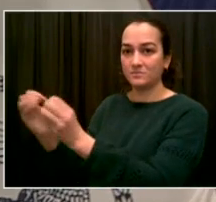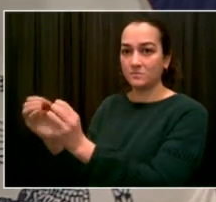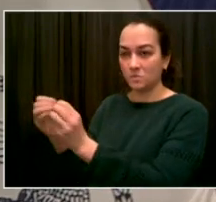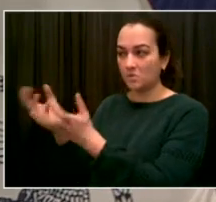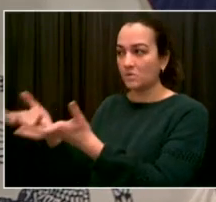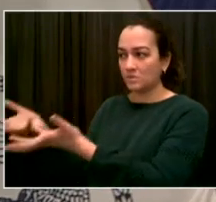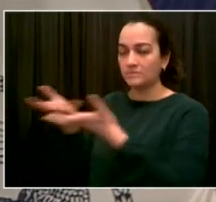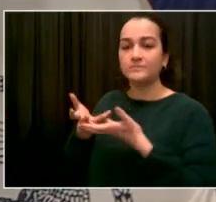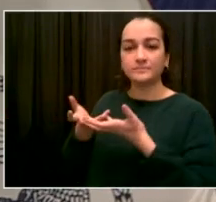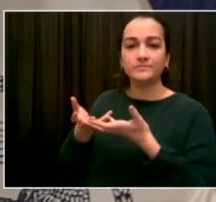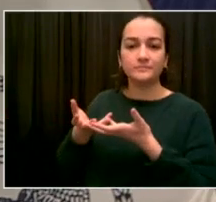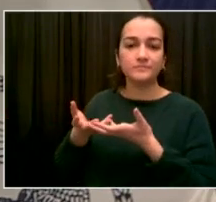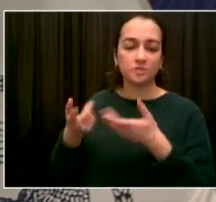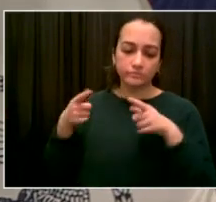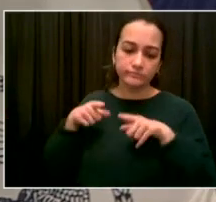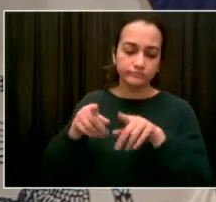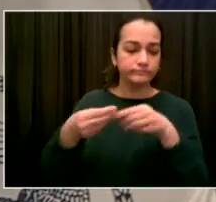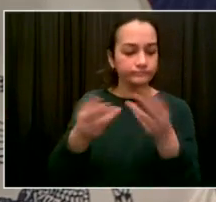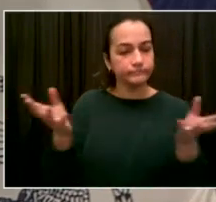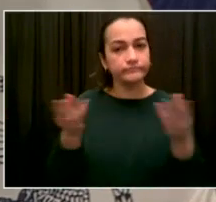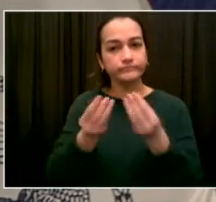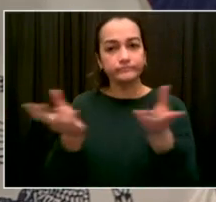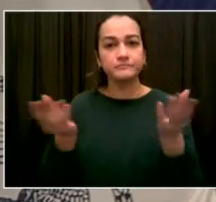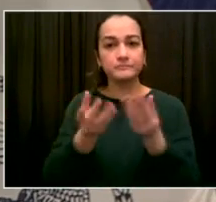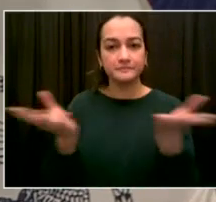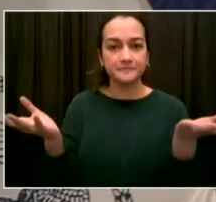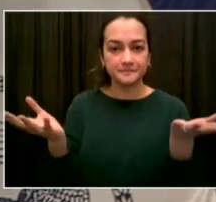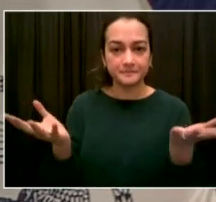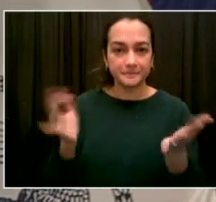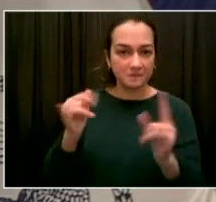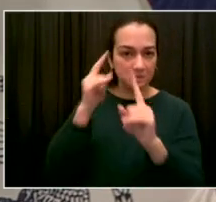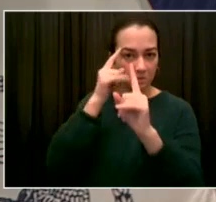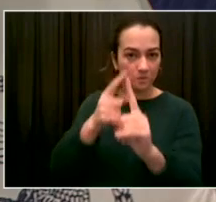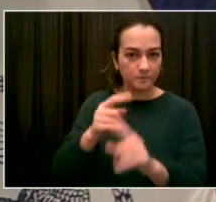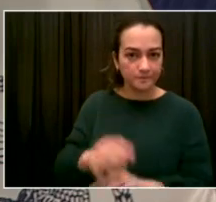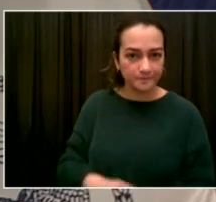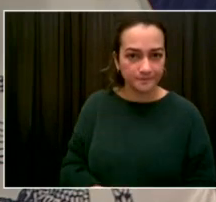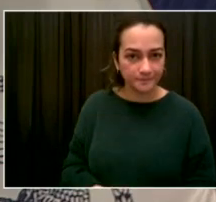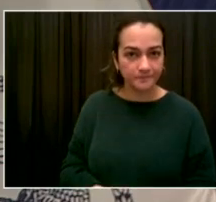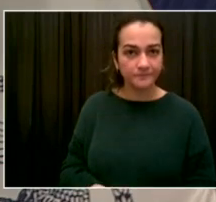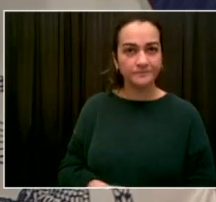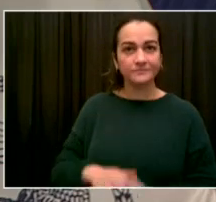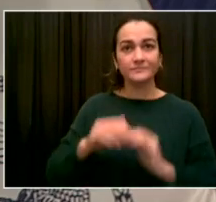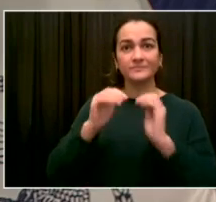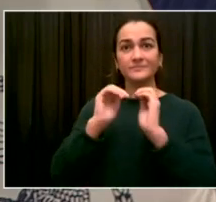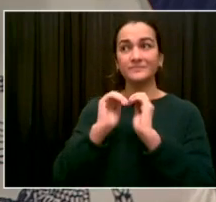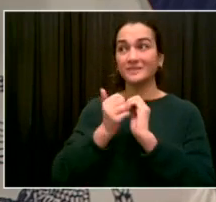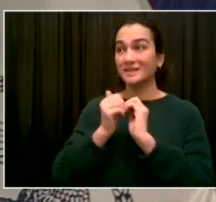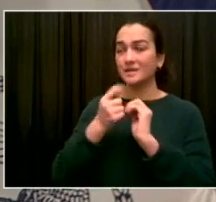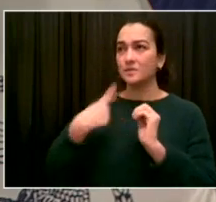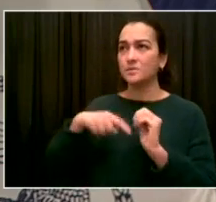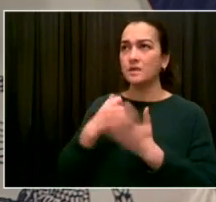of how we're building out on these fronts, particular emphasis on Queens, Dr. Katz and Dr. Long.